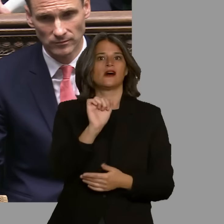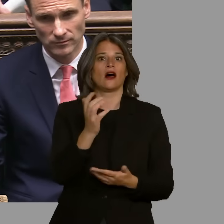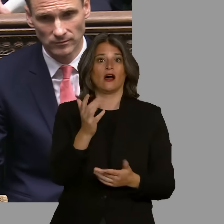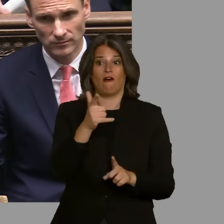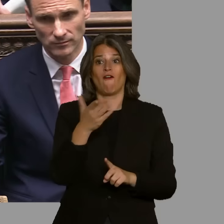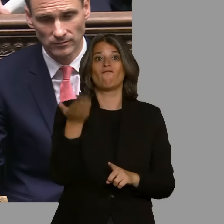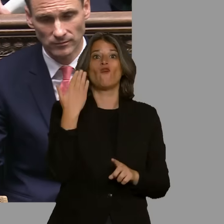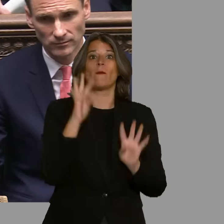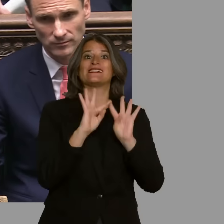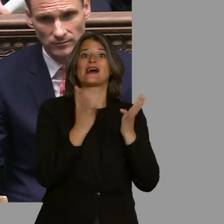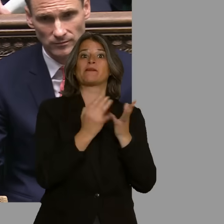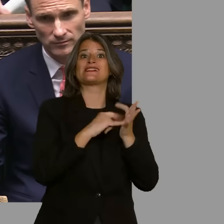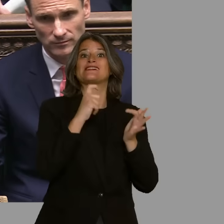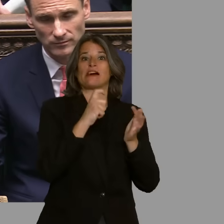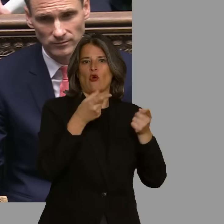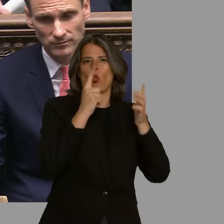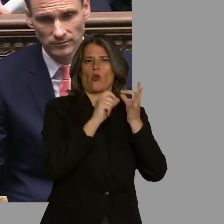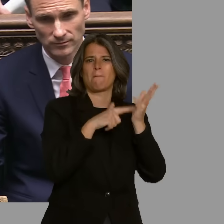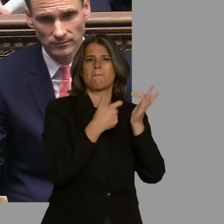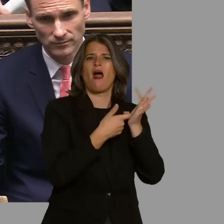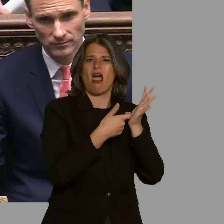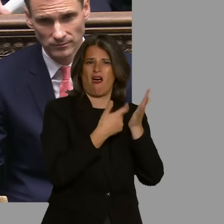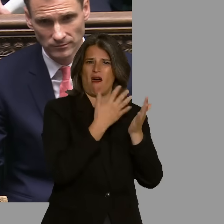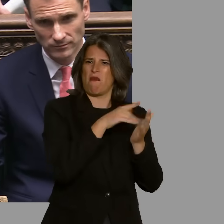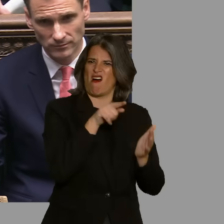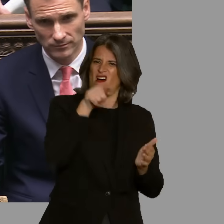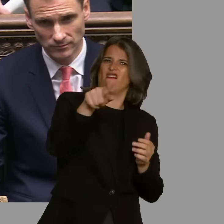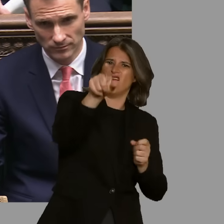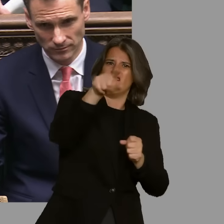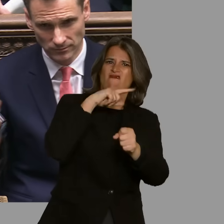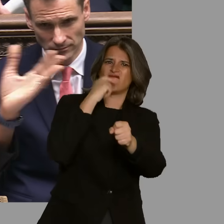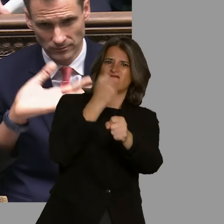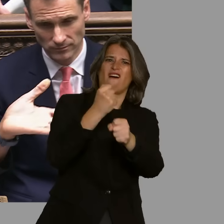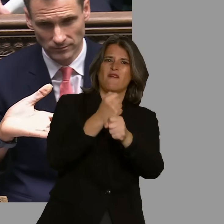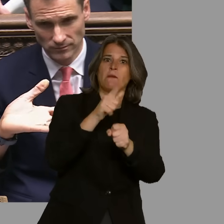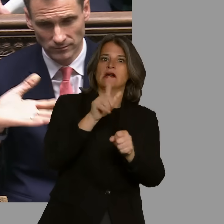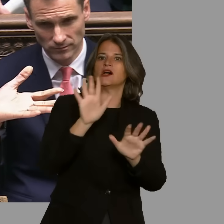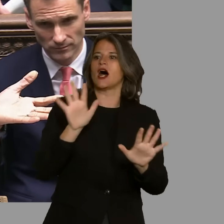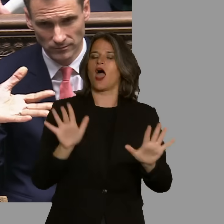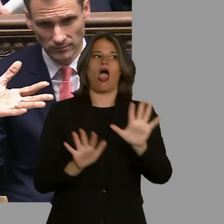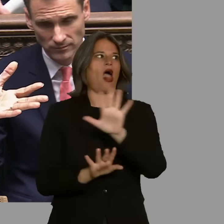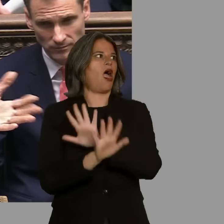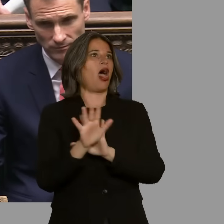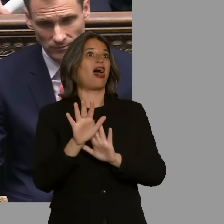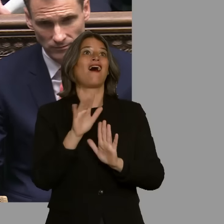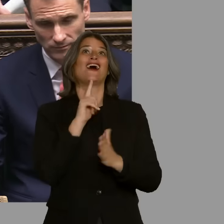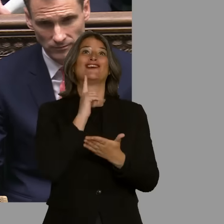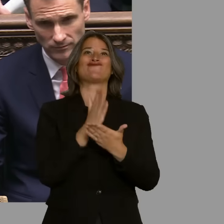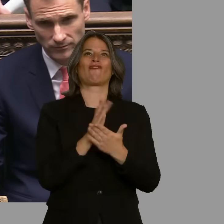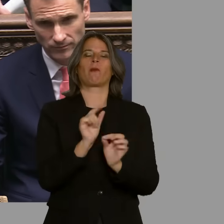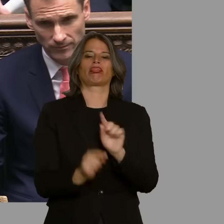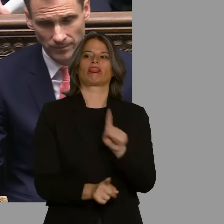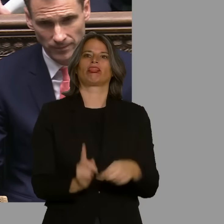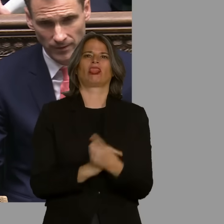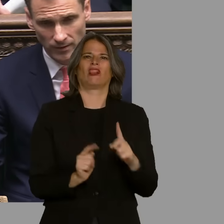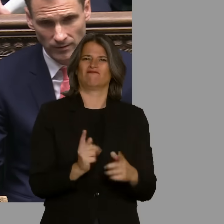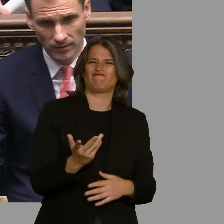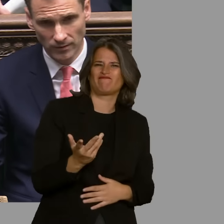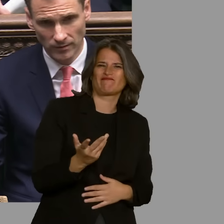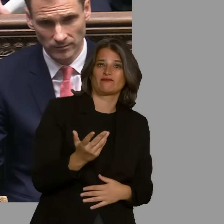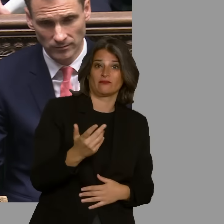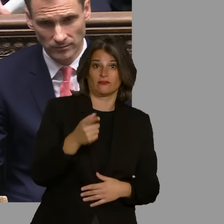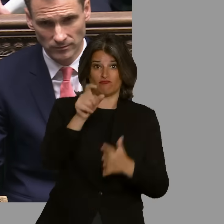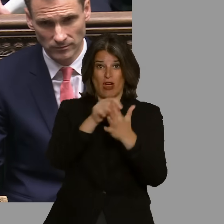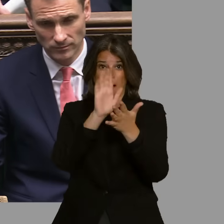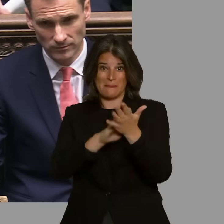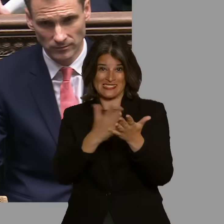secret meeting which the Security Minister said he had no involvement in the case. He can't tell us why his government did not provide evidence that China was a threat.